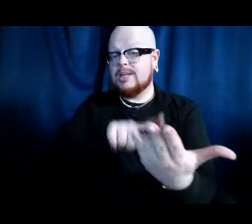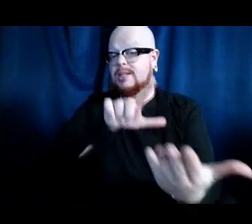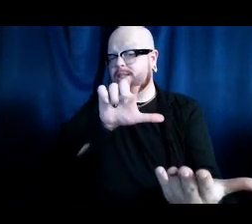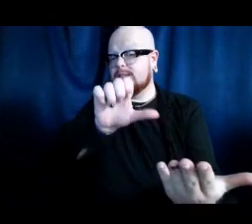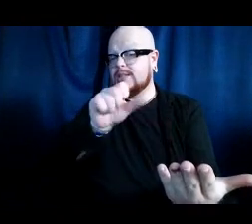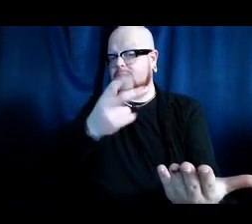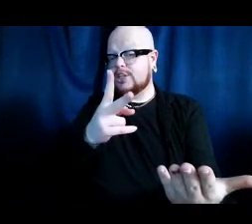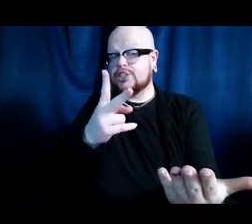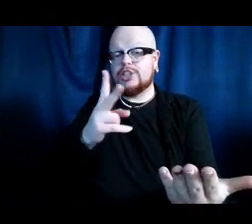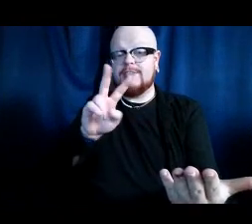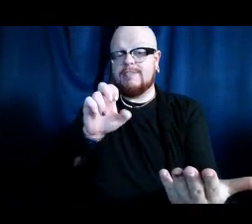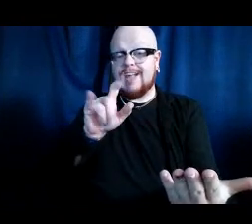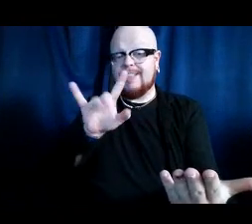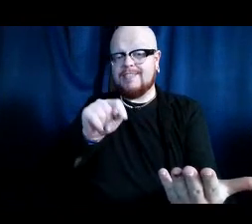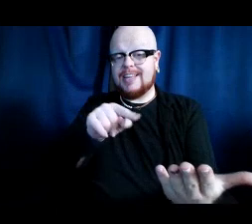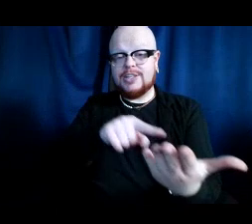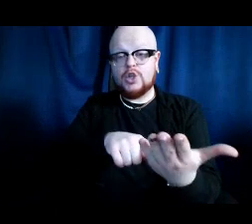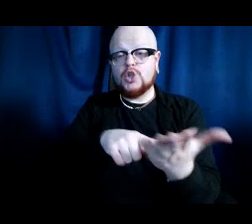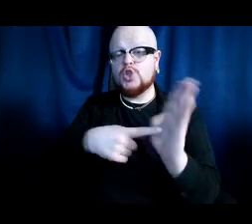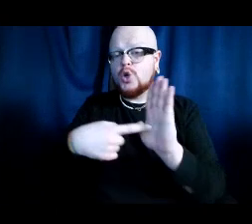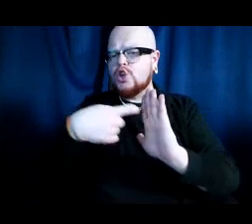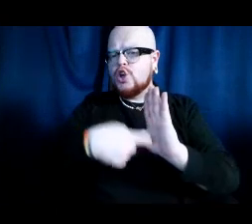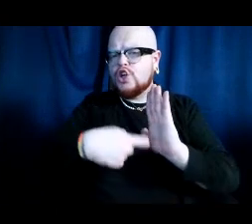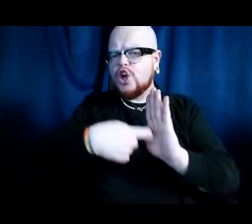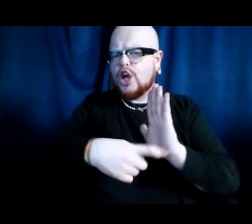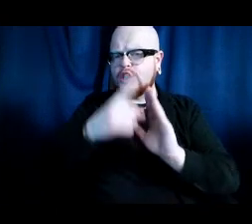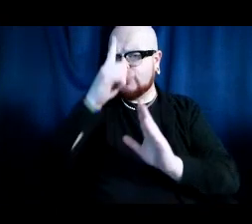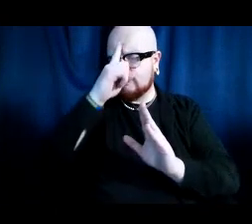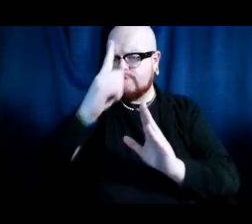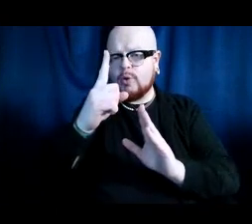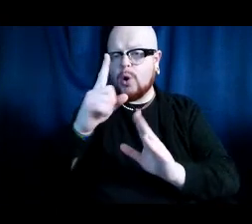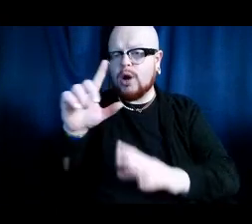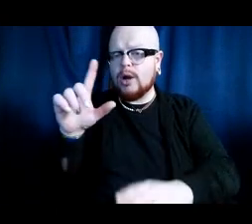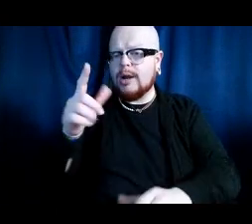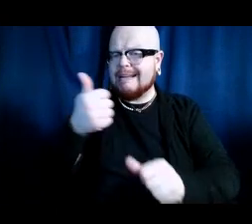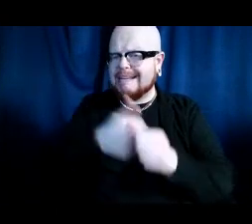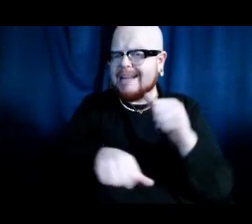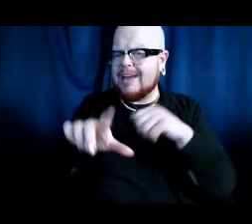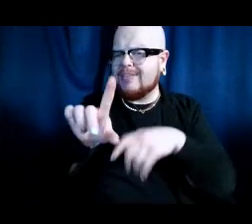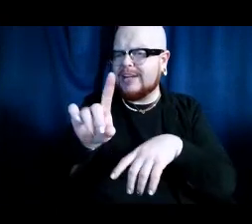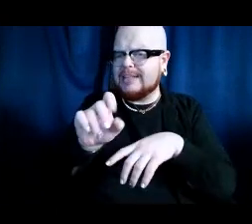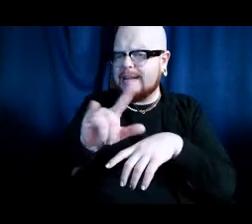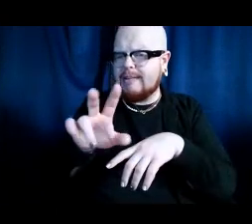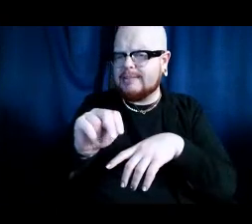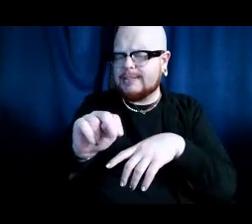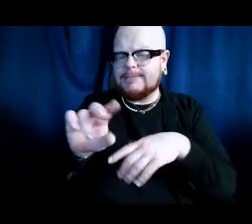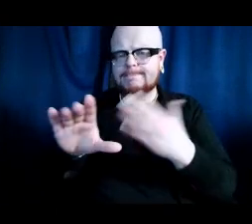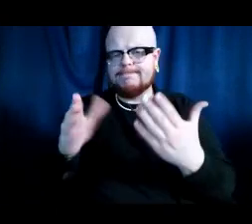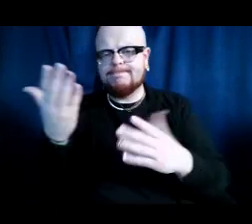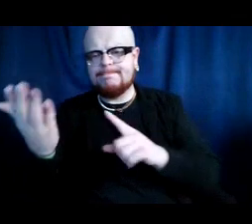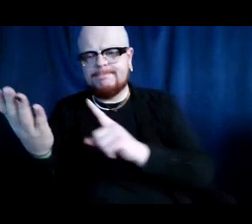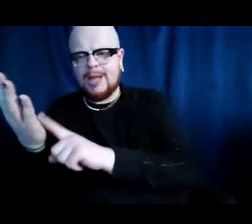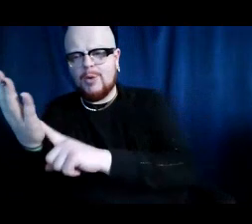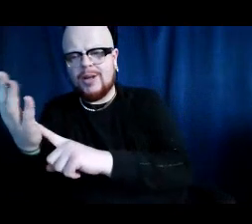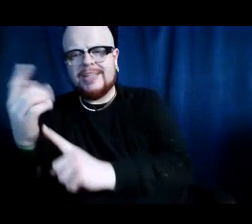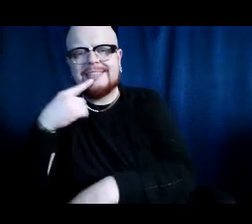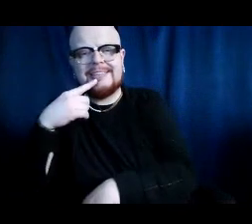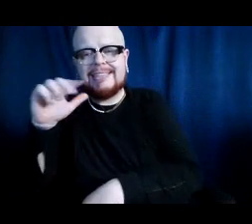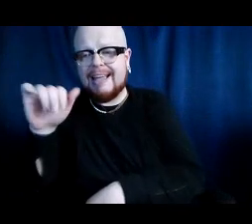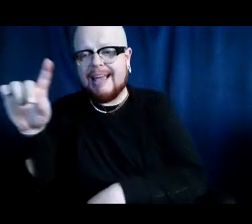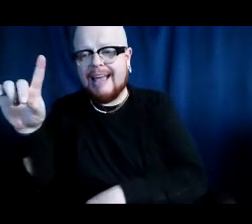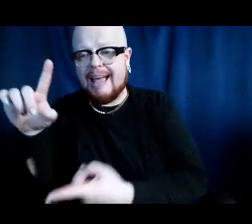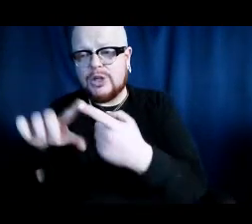Mud Cupcake shows the text "Add to Cart." To make this accessible, the link text to add an item